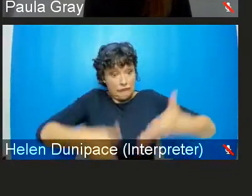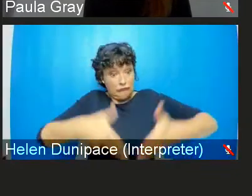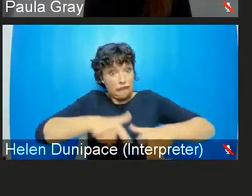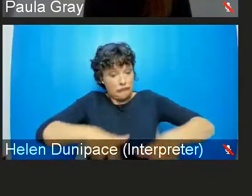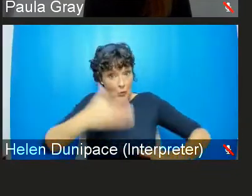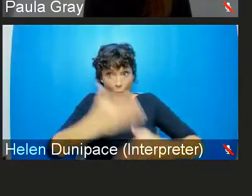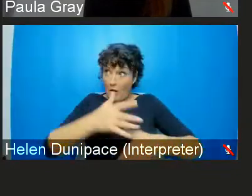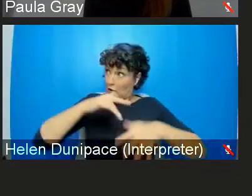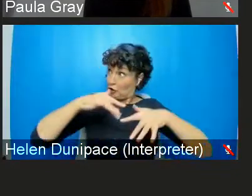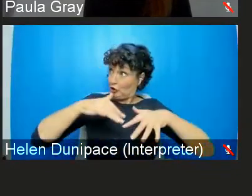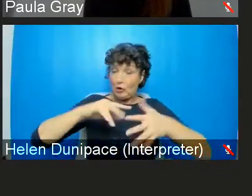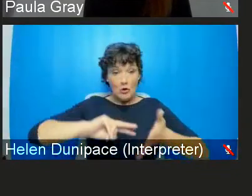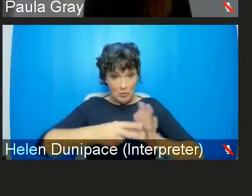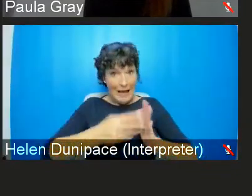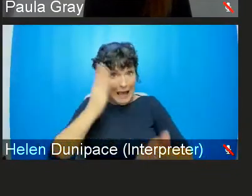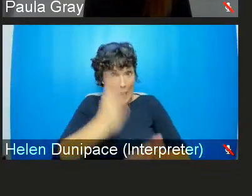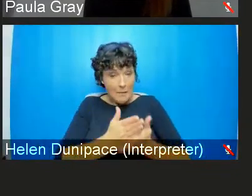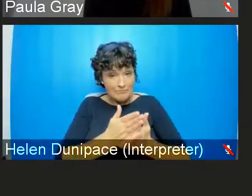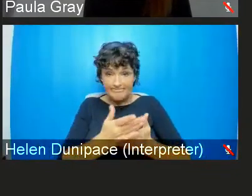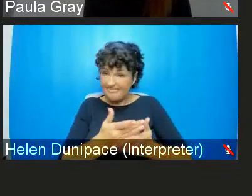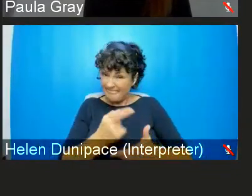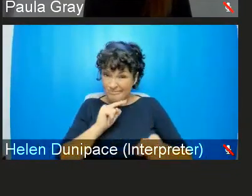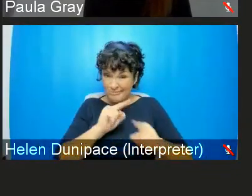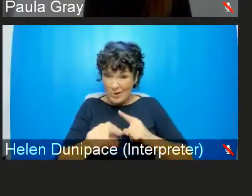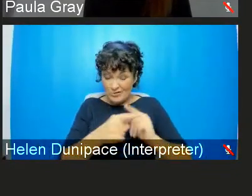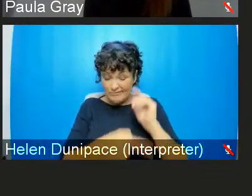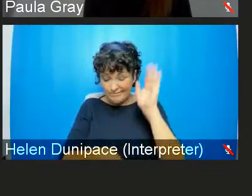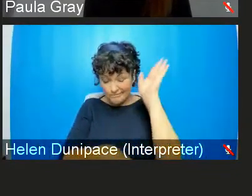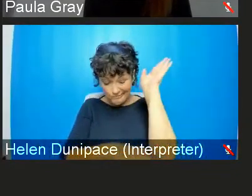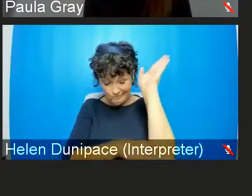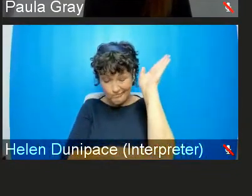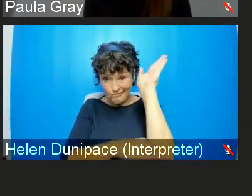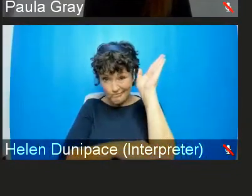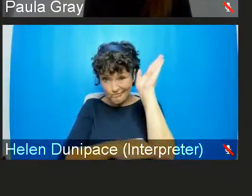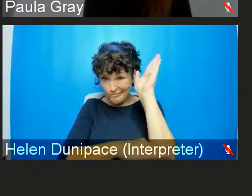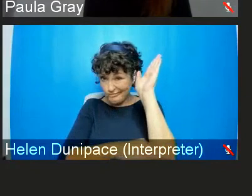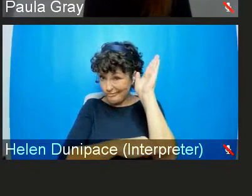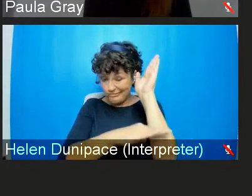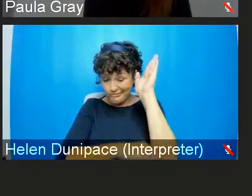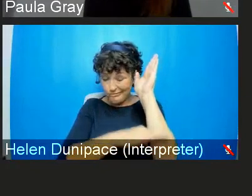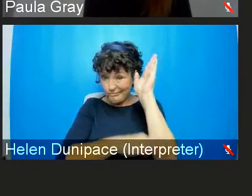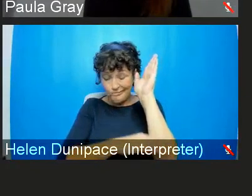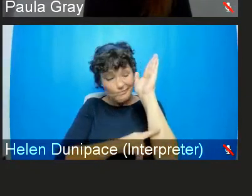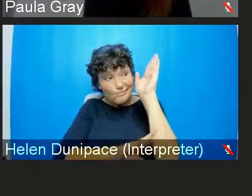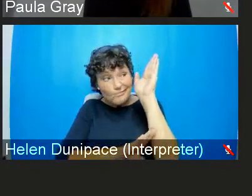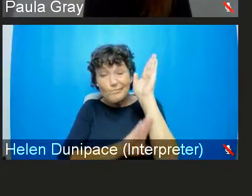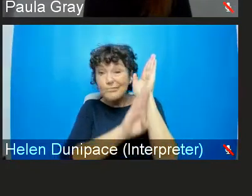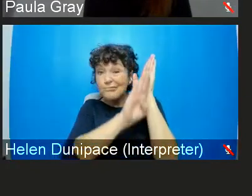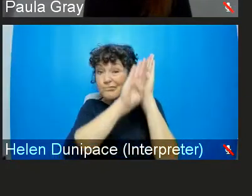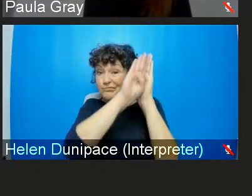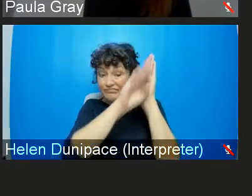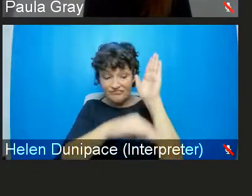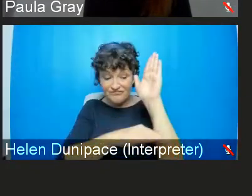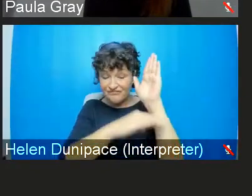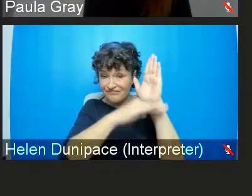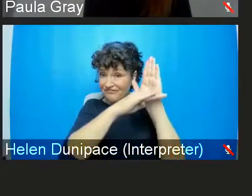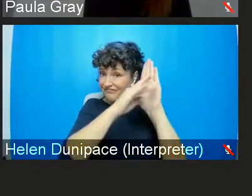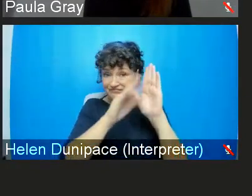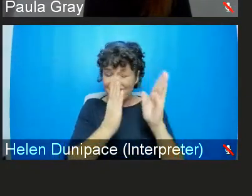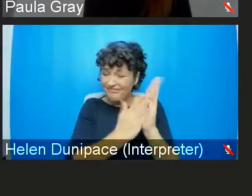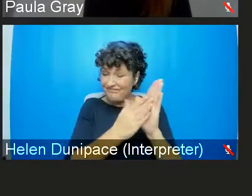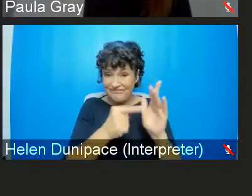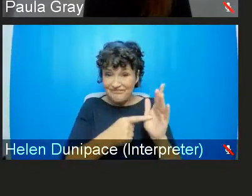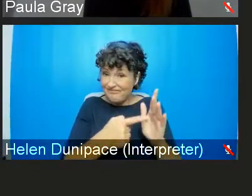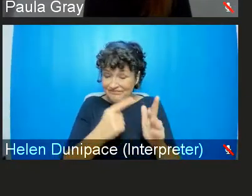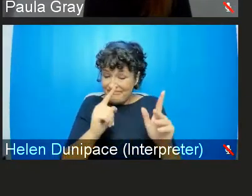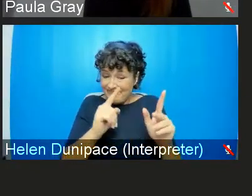in their organisations, they are mostly in operational levels. So progression and career development are key challenges. So